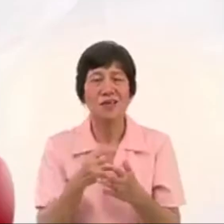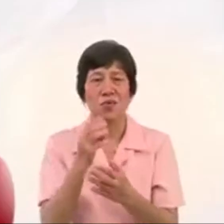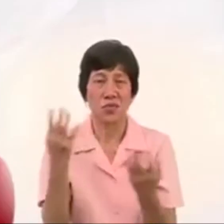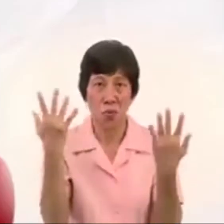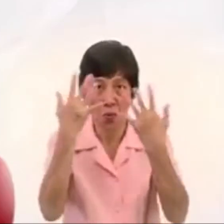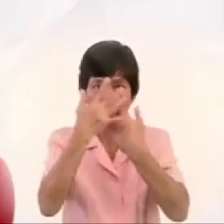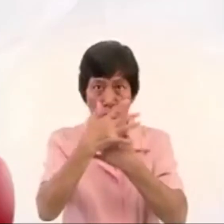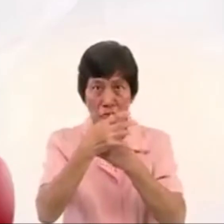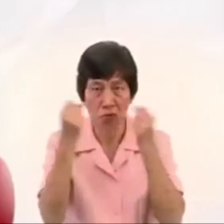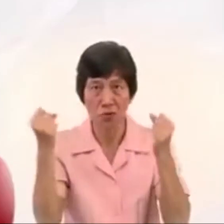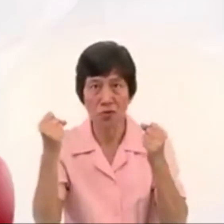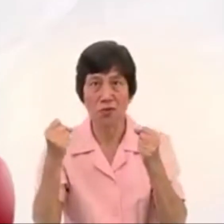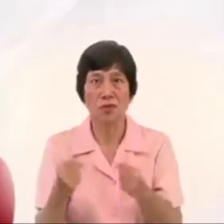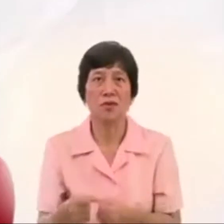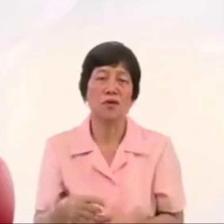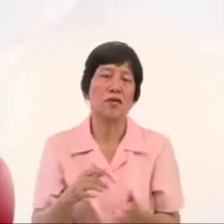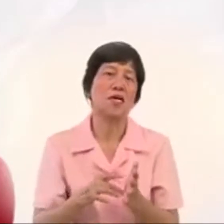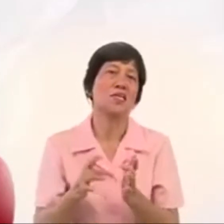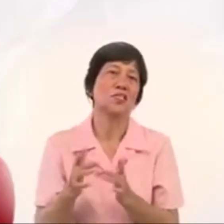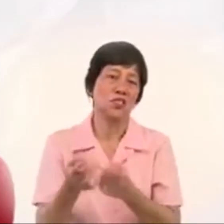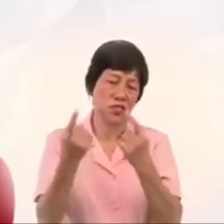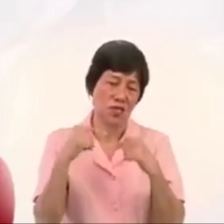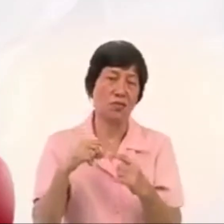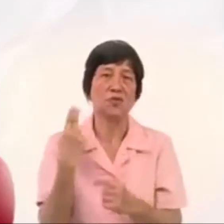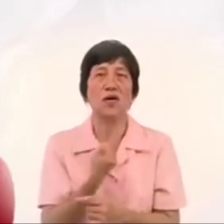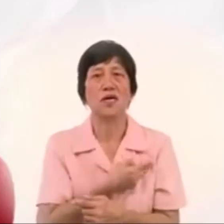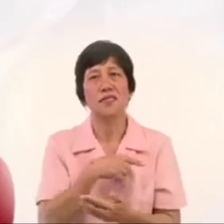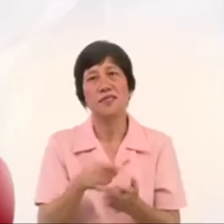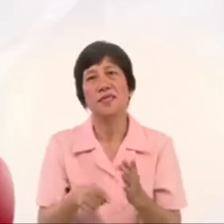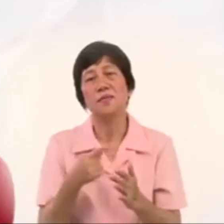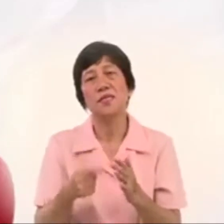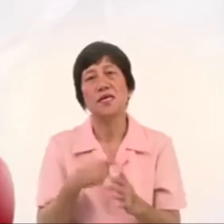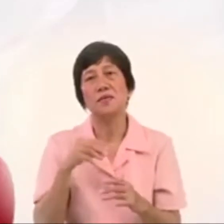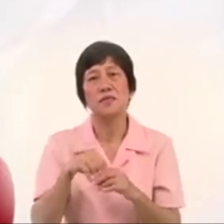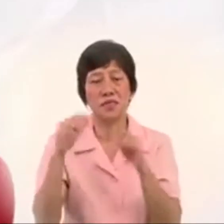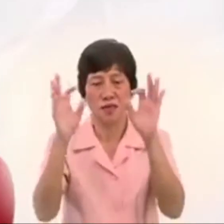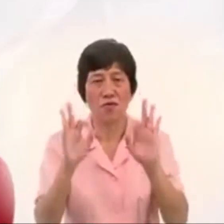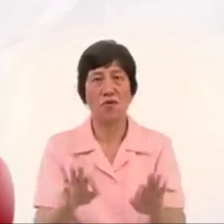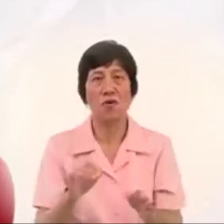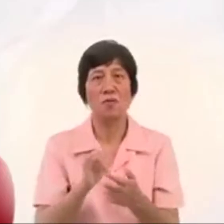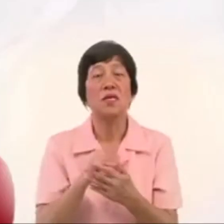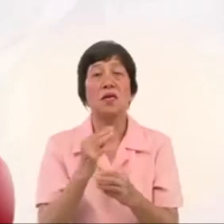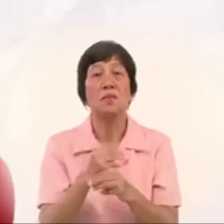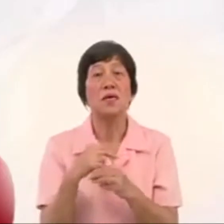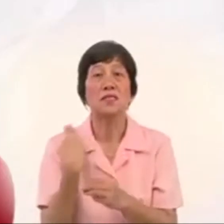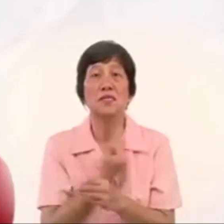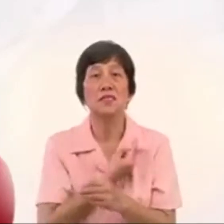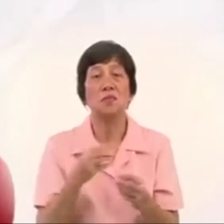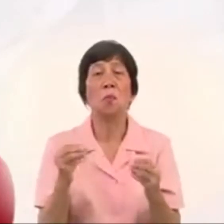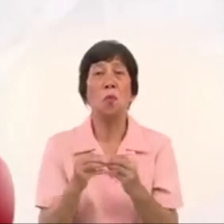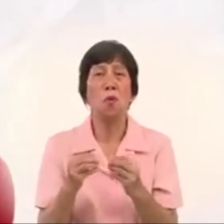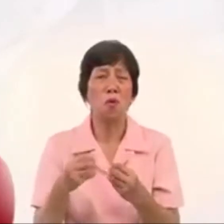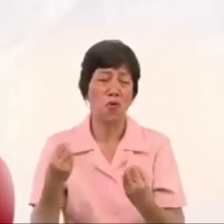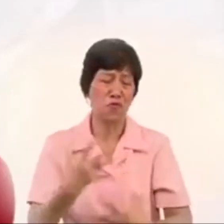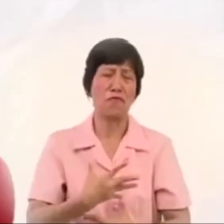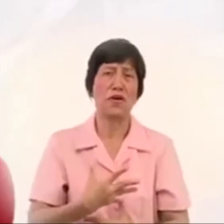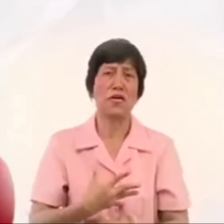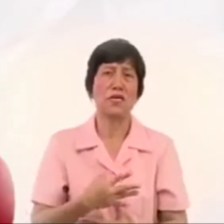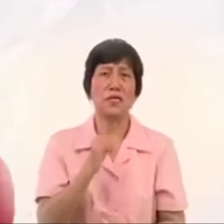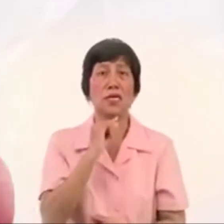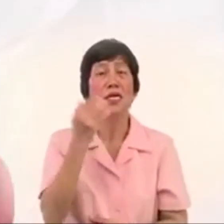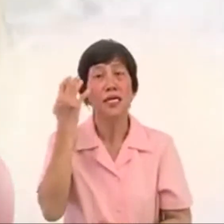Jesus comes to us sometimes in a form that makes us more afraid. Is